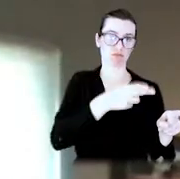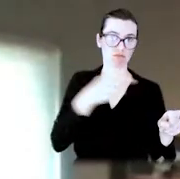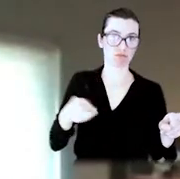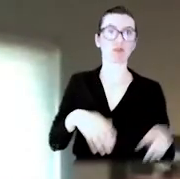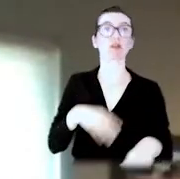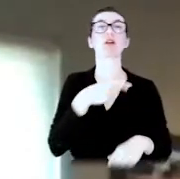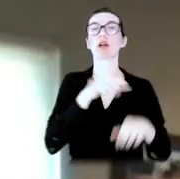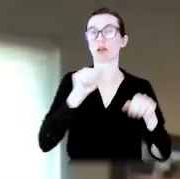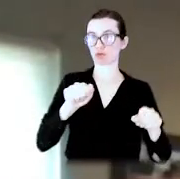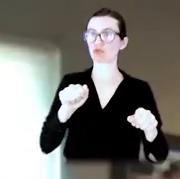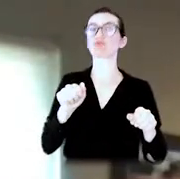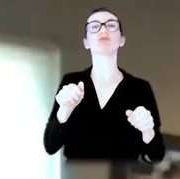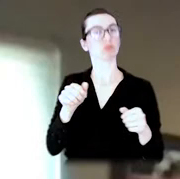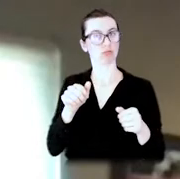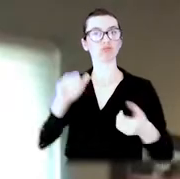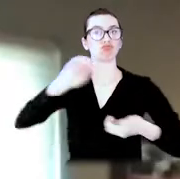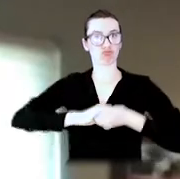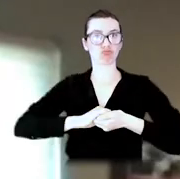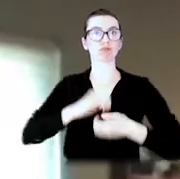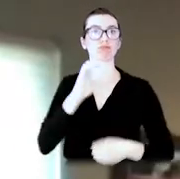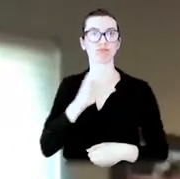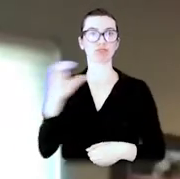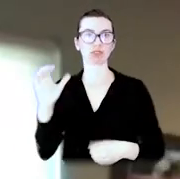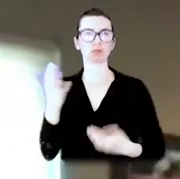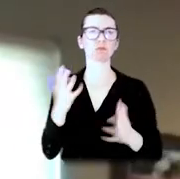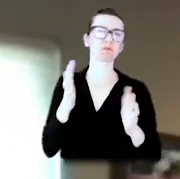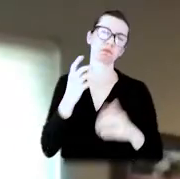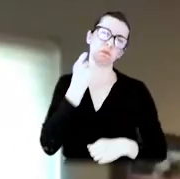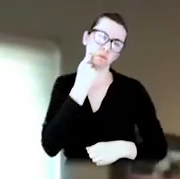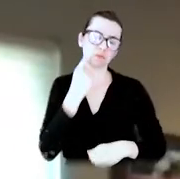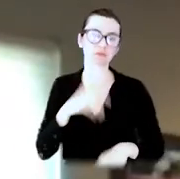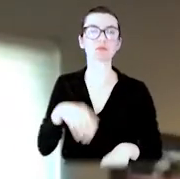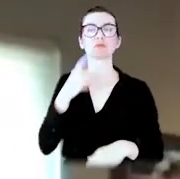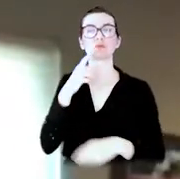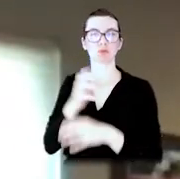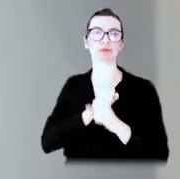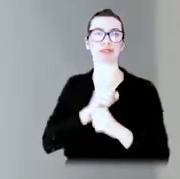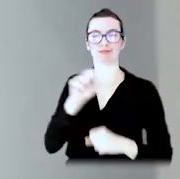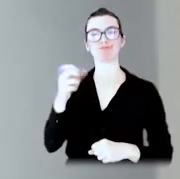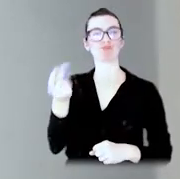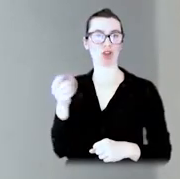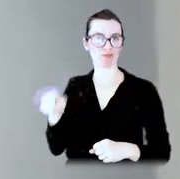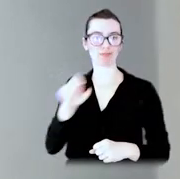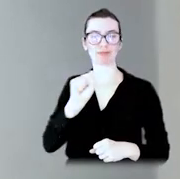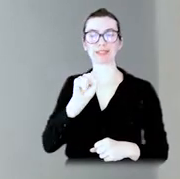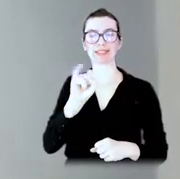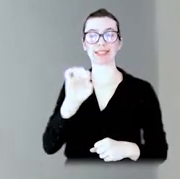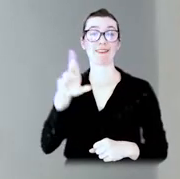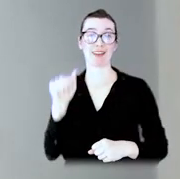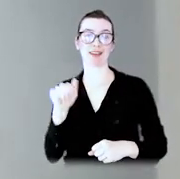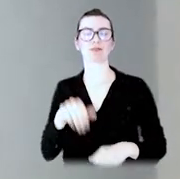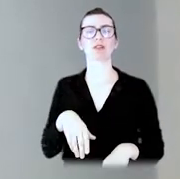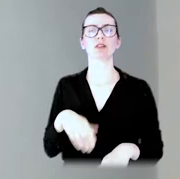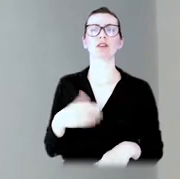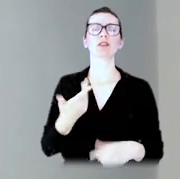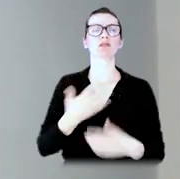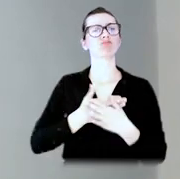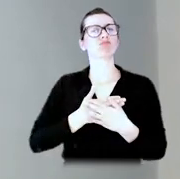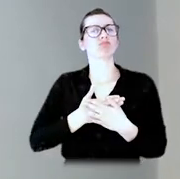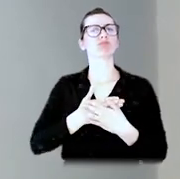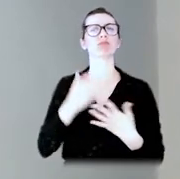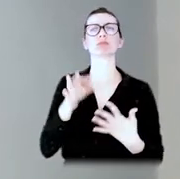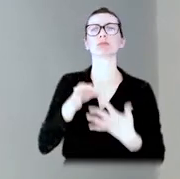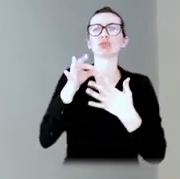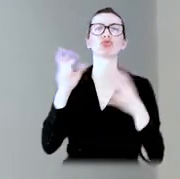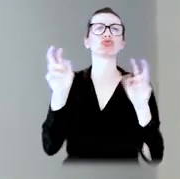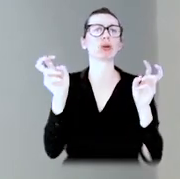Canine Companions fairly recently to receive Sierra. And this is a really special subject and something I'm really